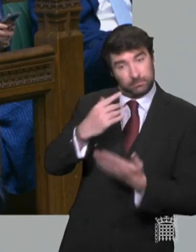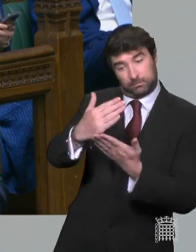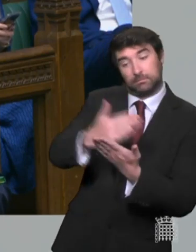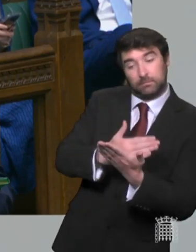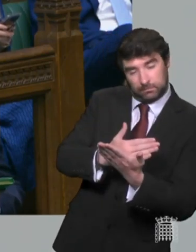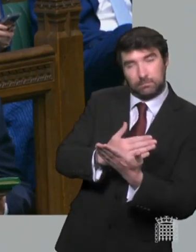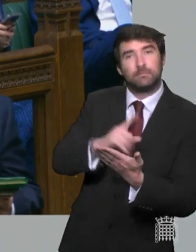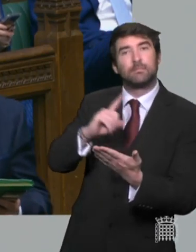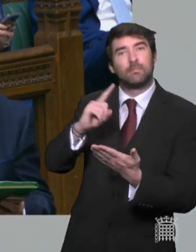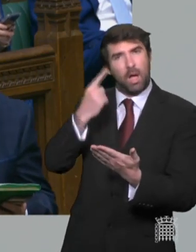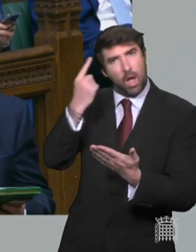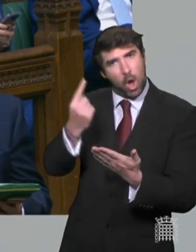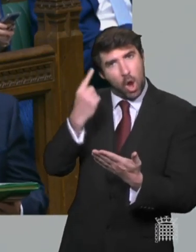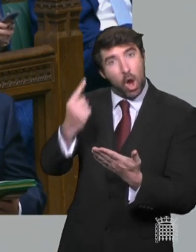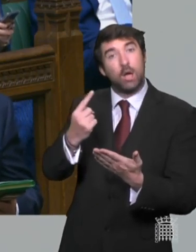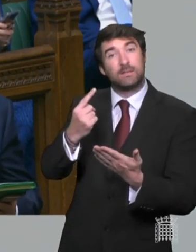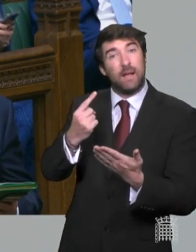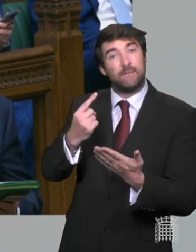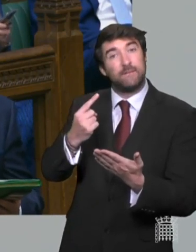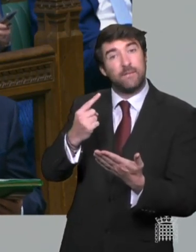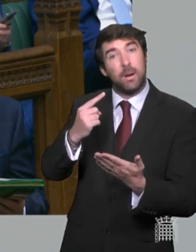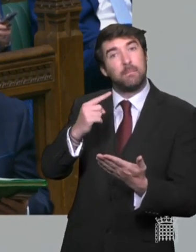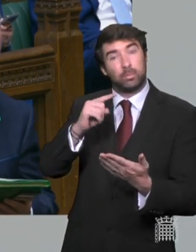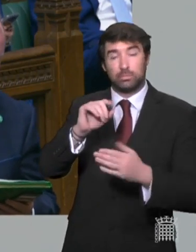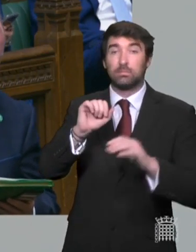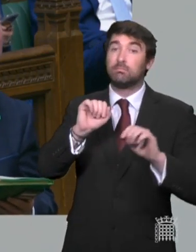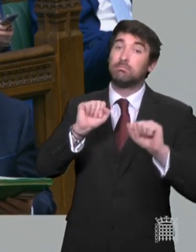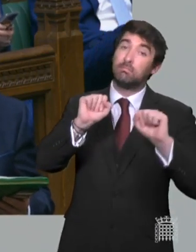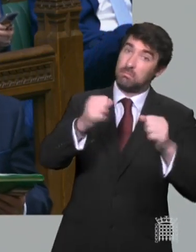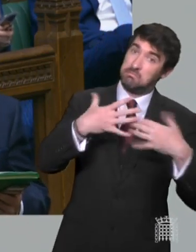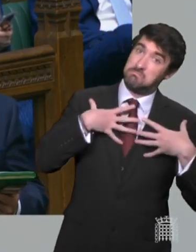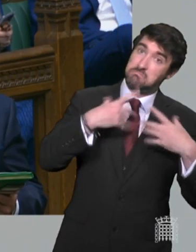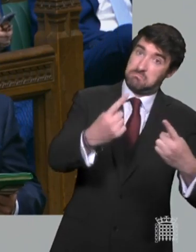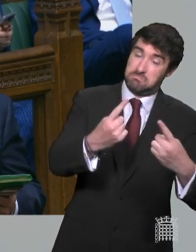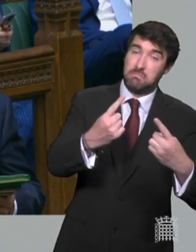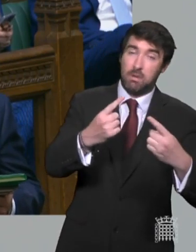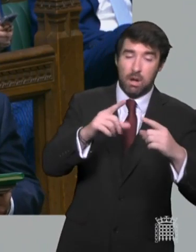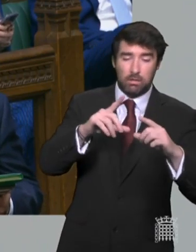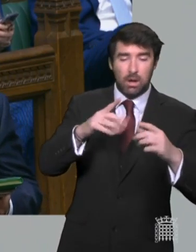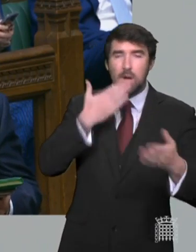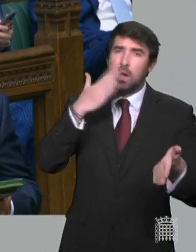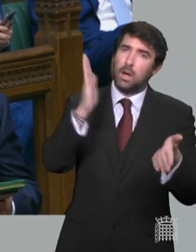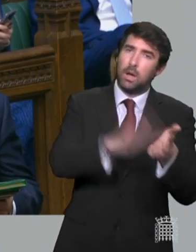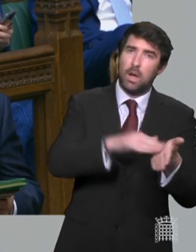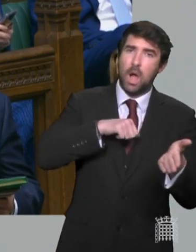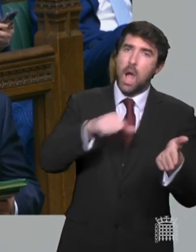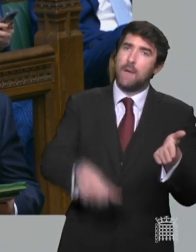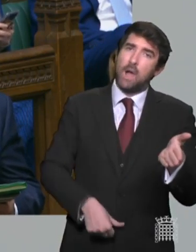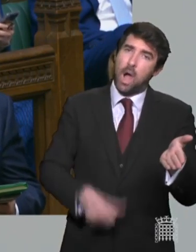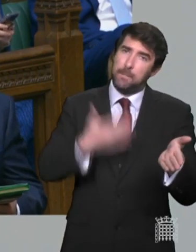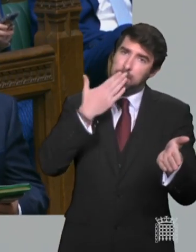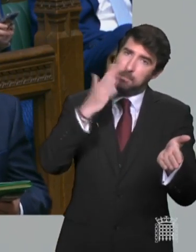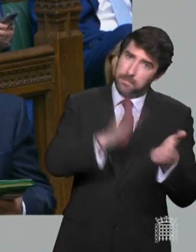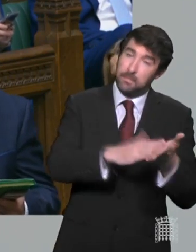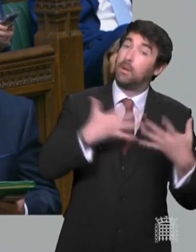By serving a self-serve milk facility on their farm for the local community. Sadly, the local council have served them with an